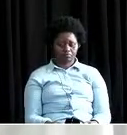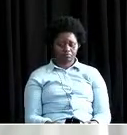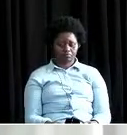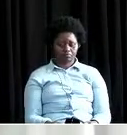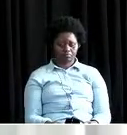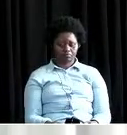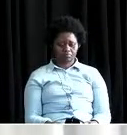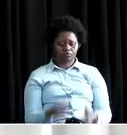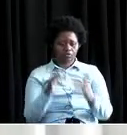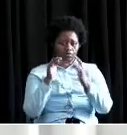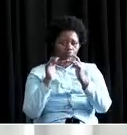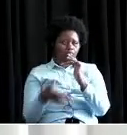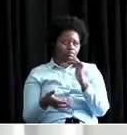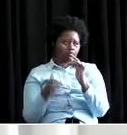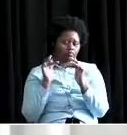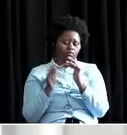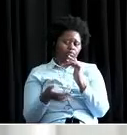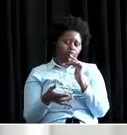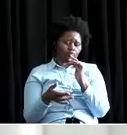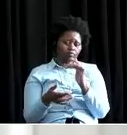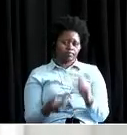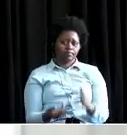The chair amendment,